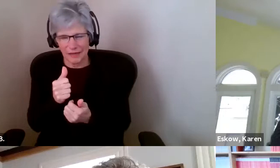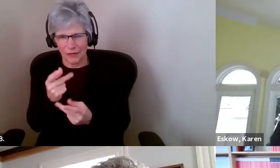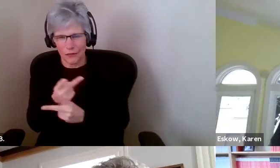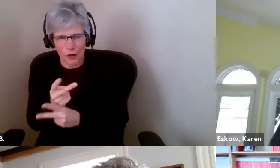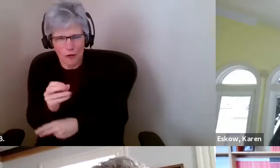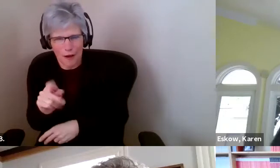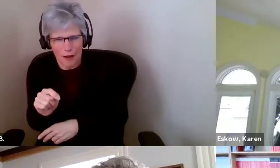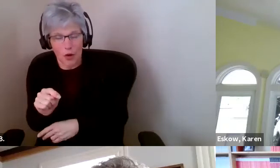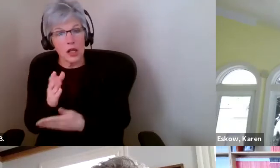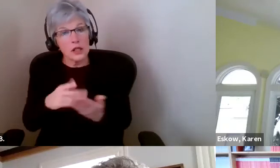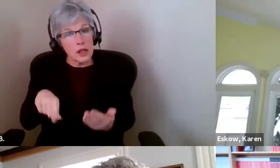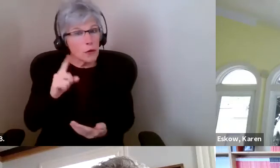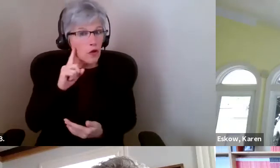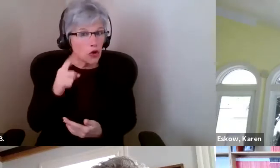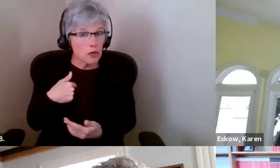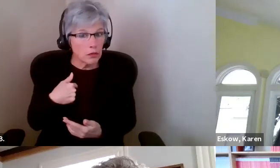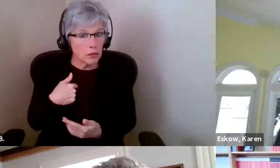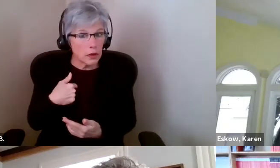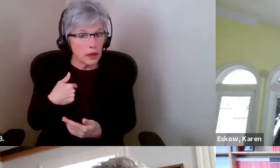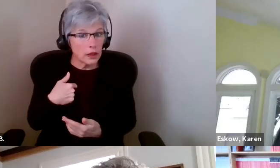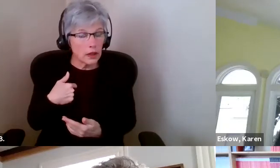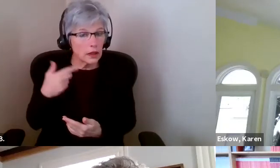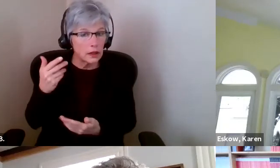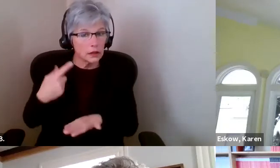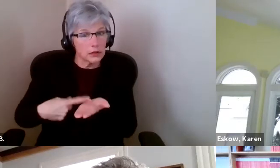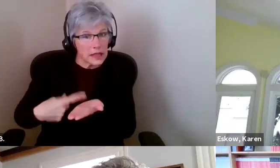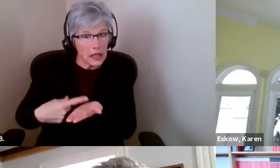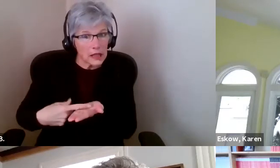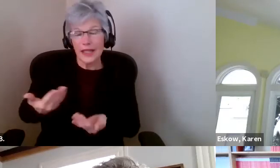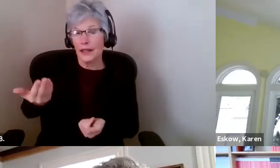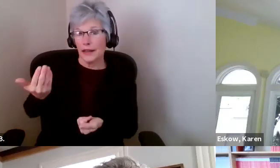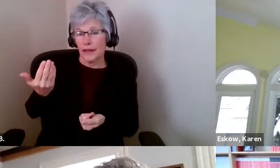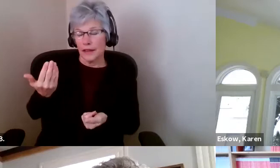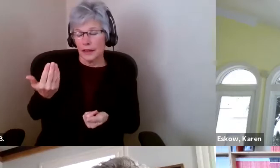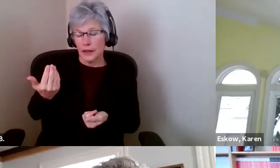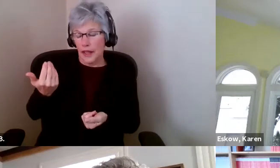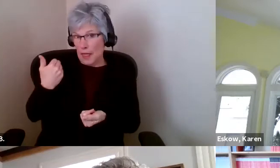you have heard me talk in the past about the need for us to make sure